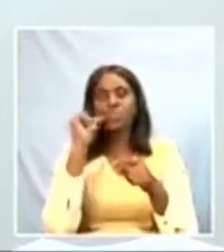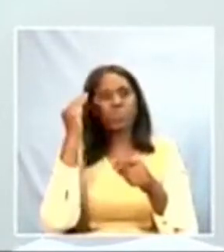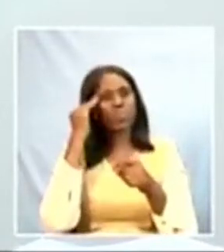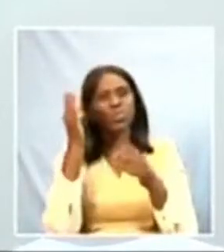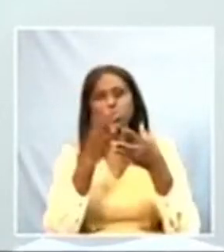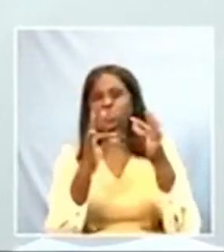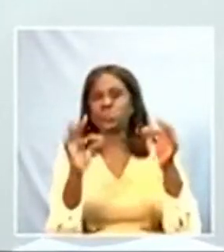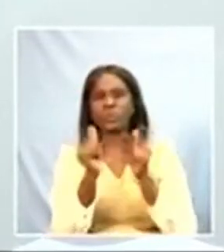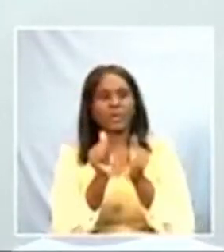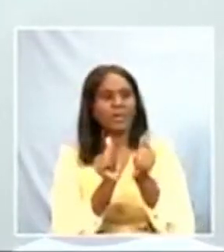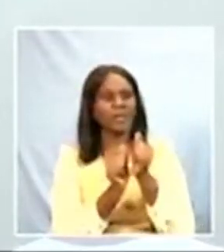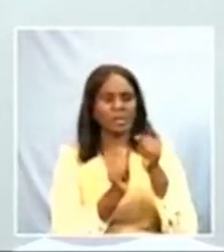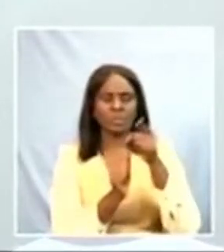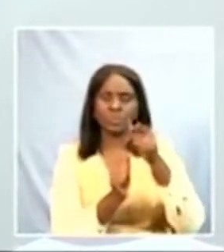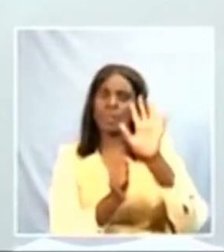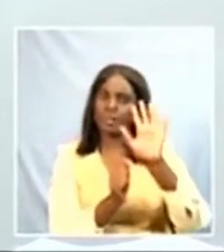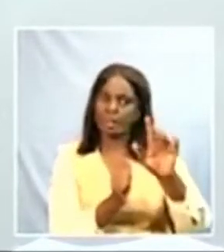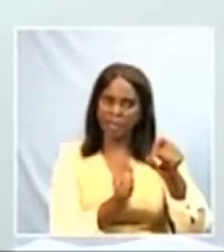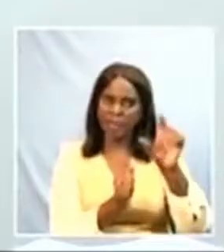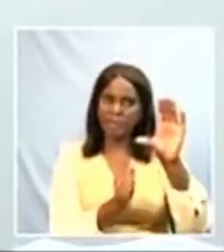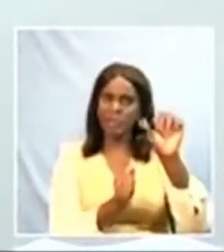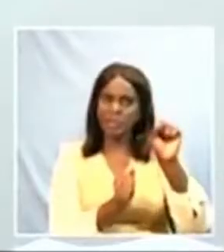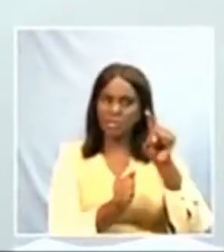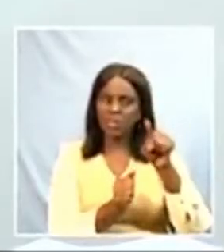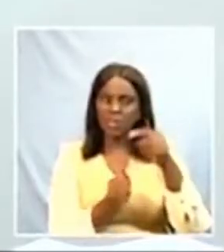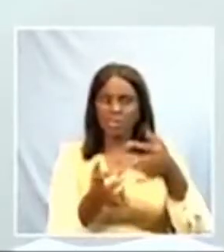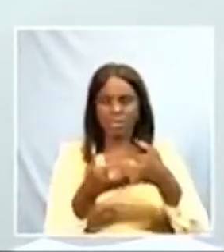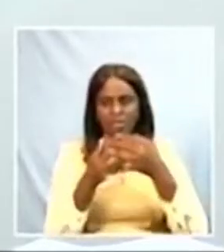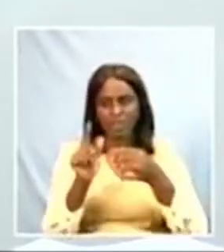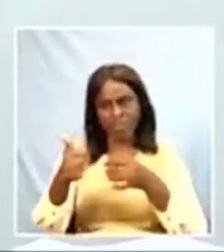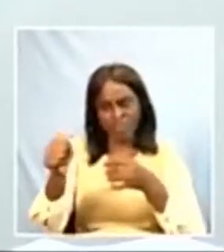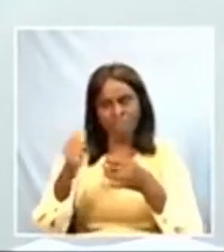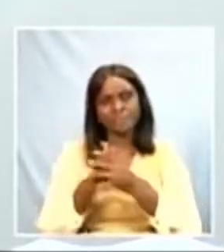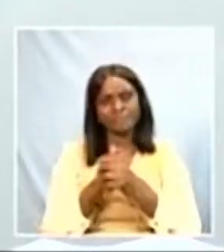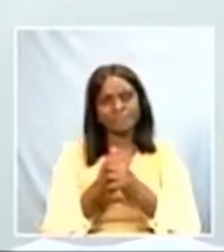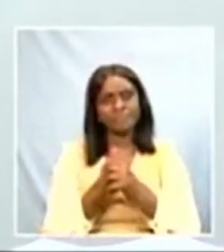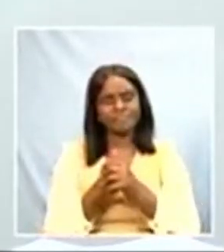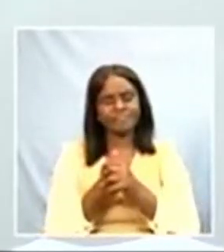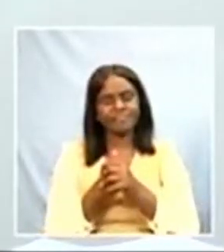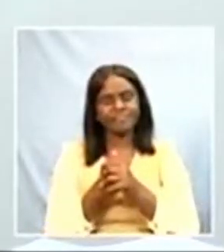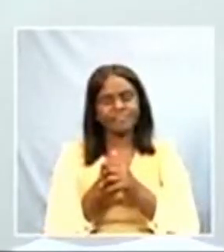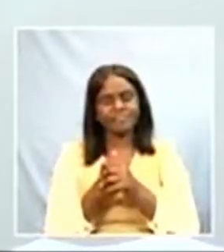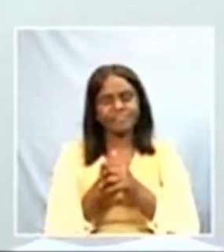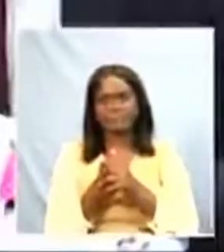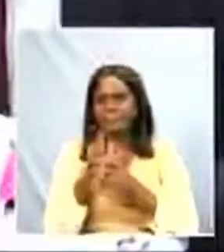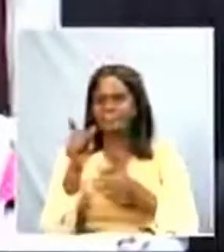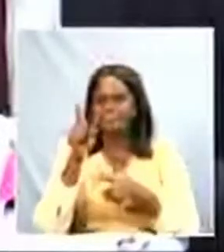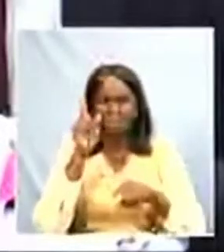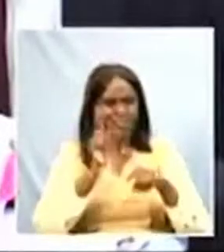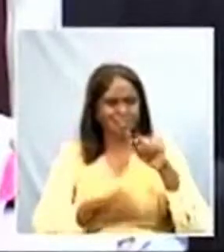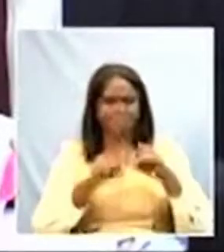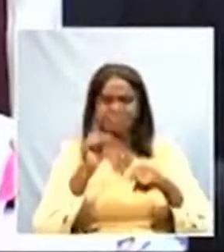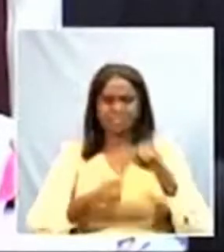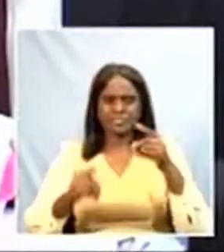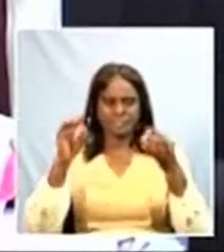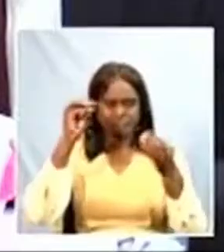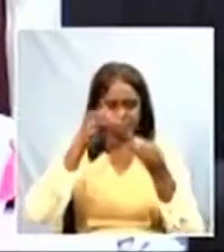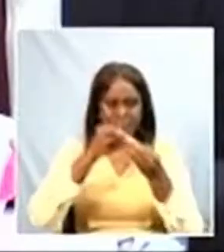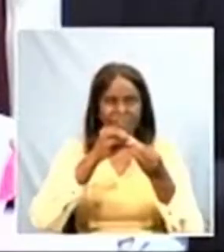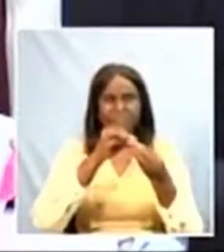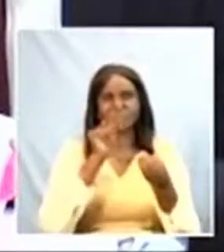this. You were the council secretary. The engineer himself, you cannot add